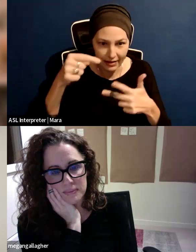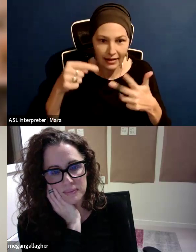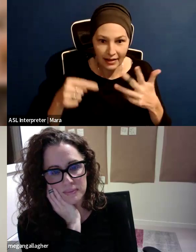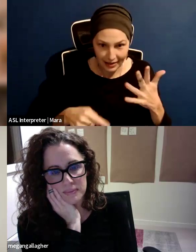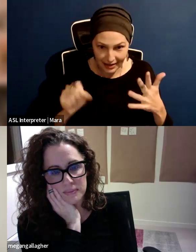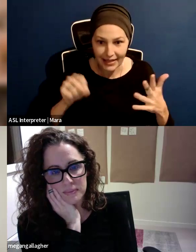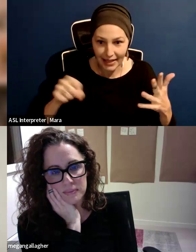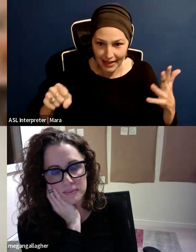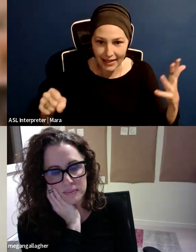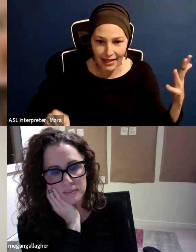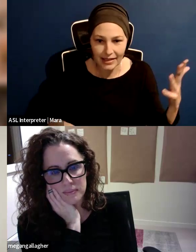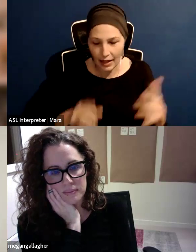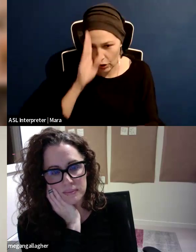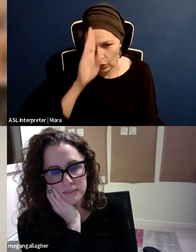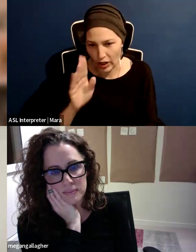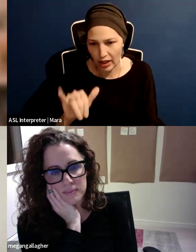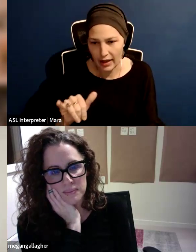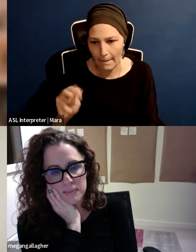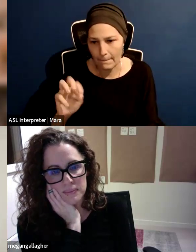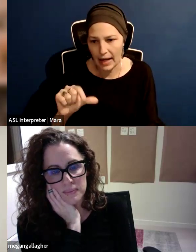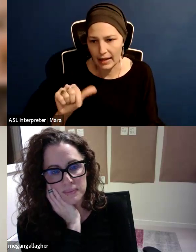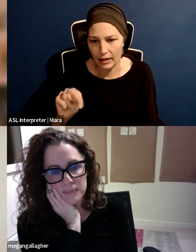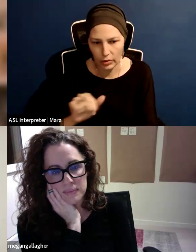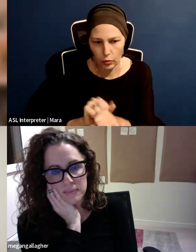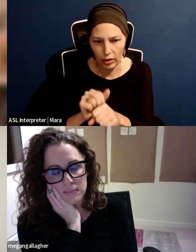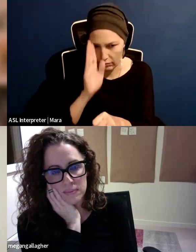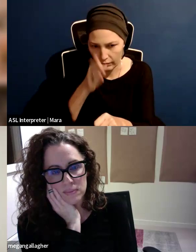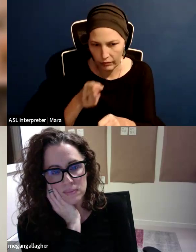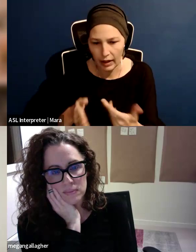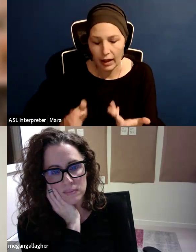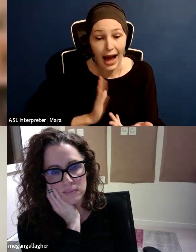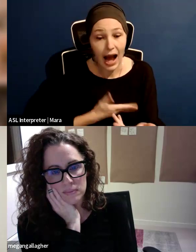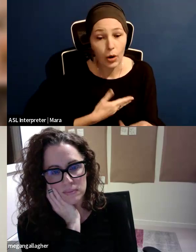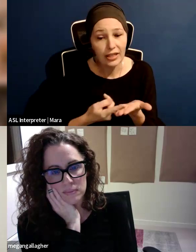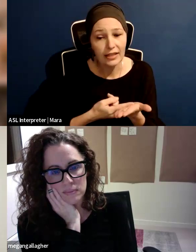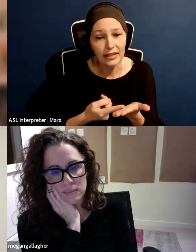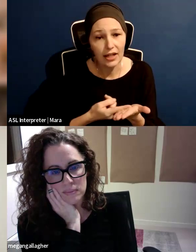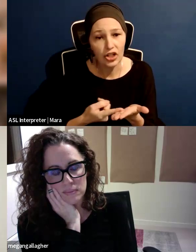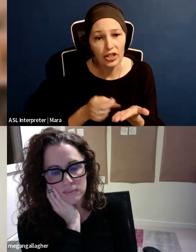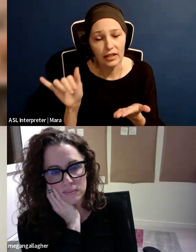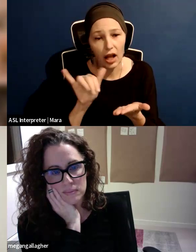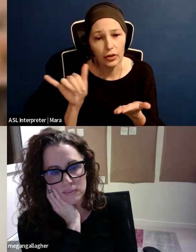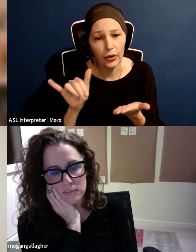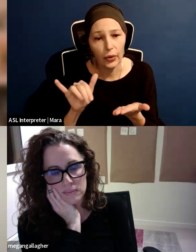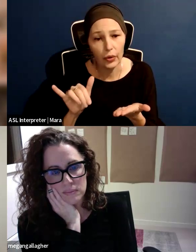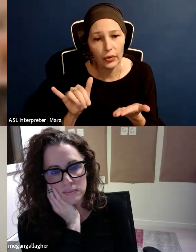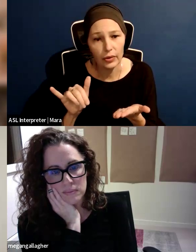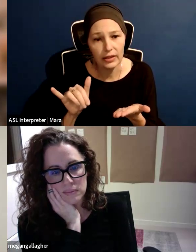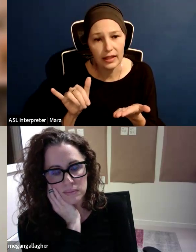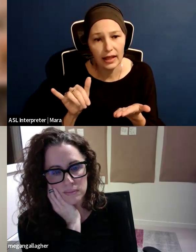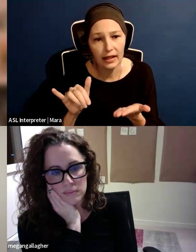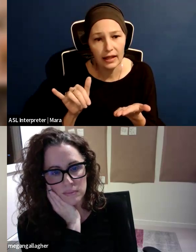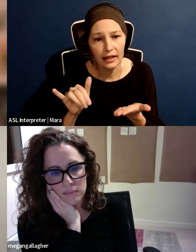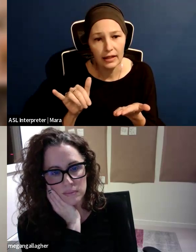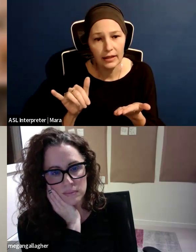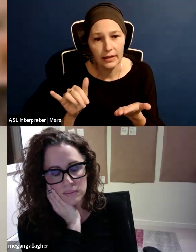the direction it was heading in and a lot of the our discussions as well was um kind of